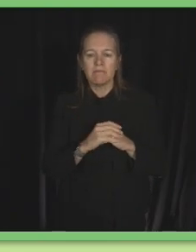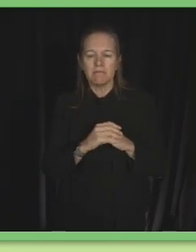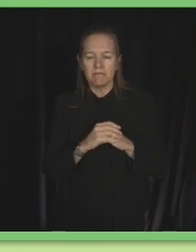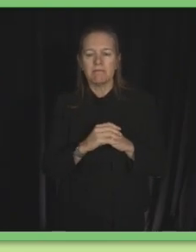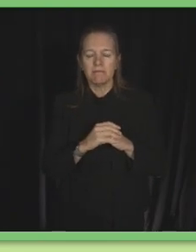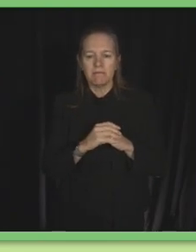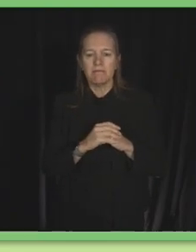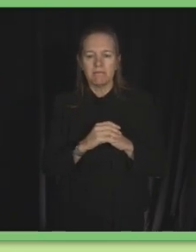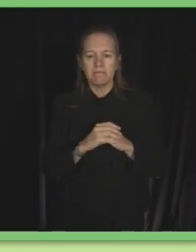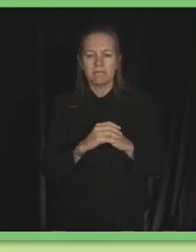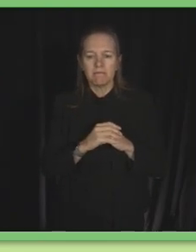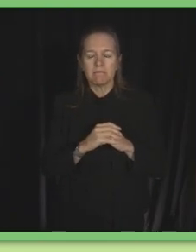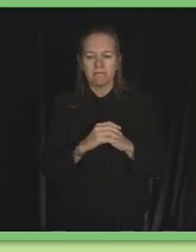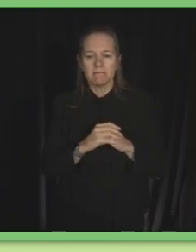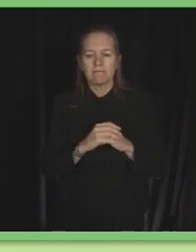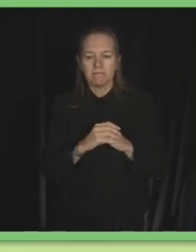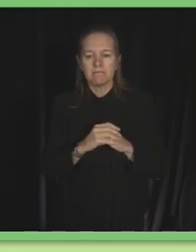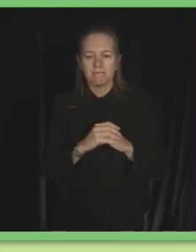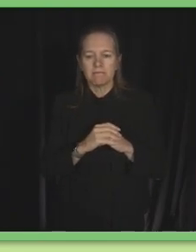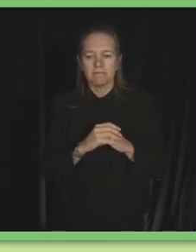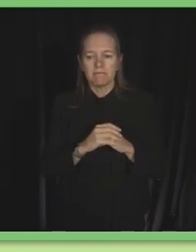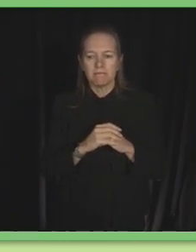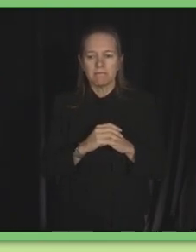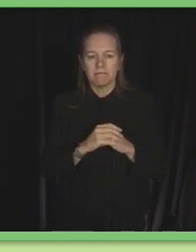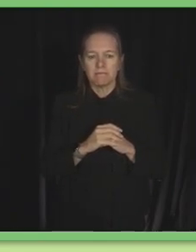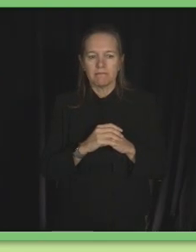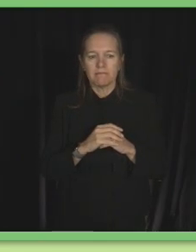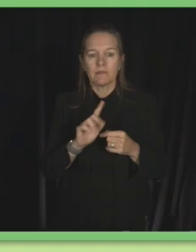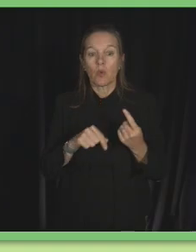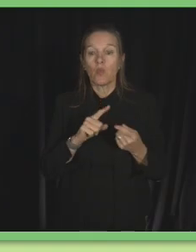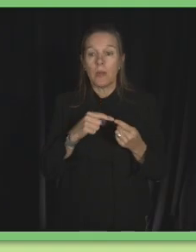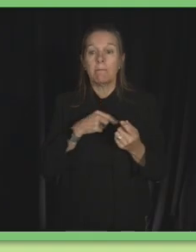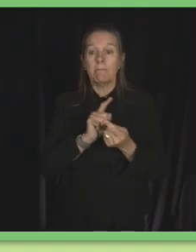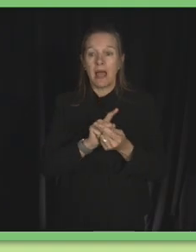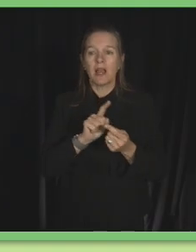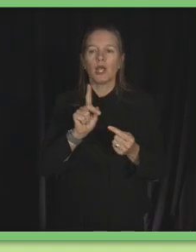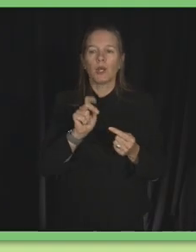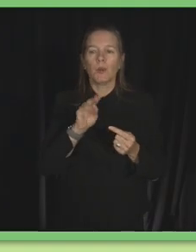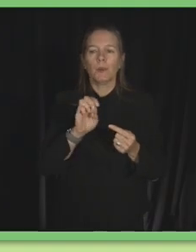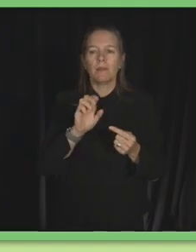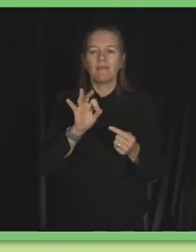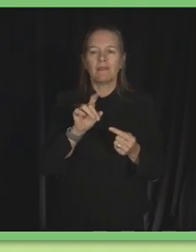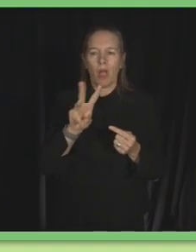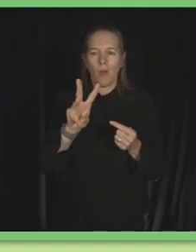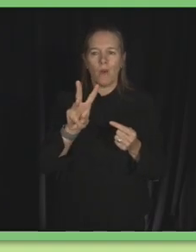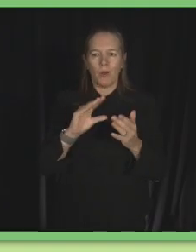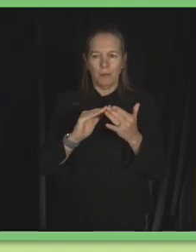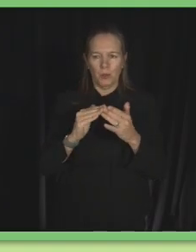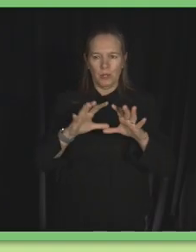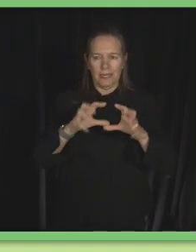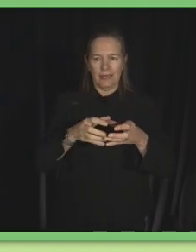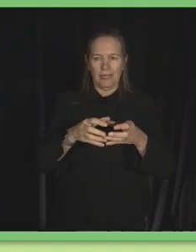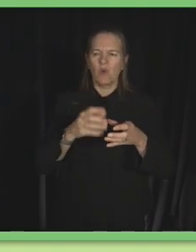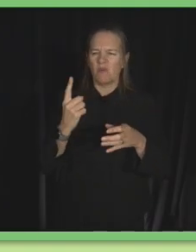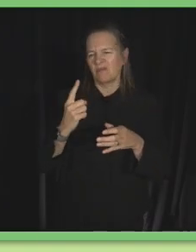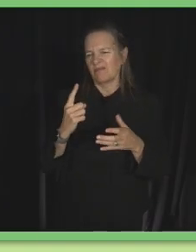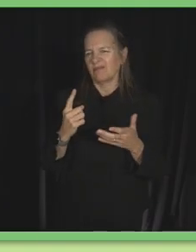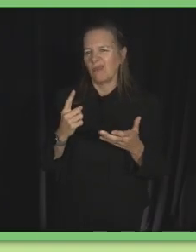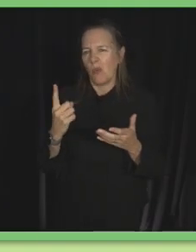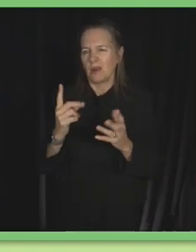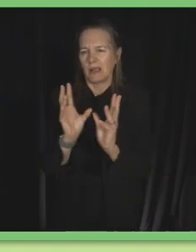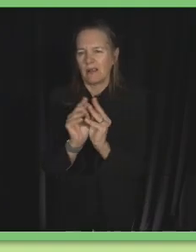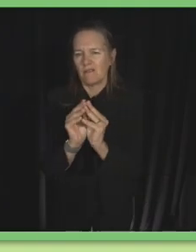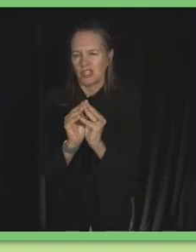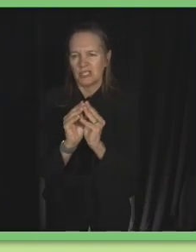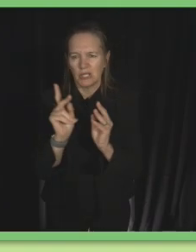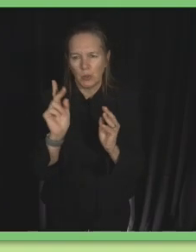When we met the Kubeflow community here at one of the KubeCons, we realized that the open source community would